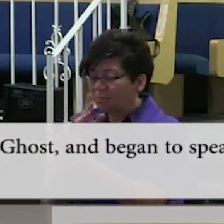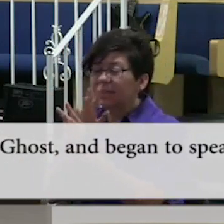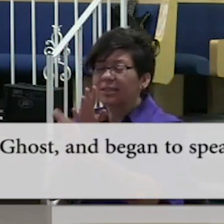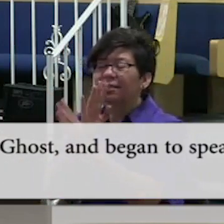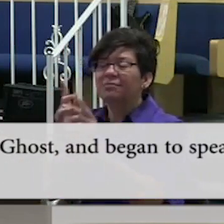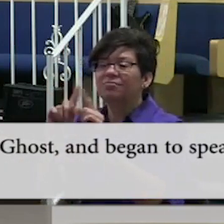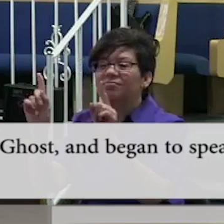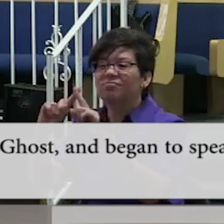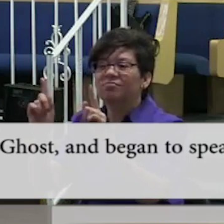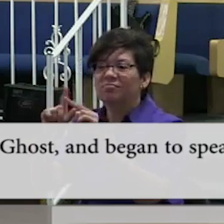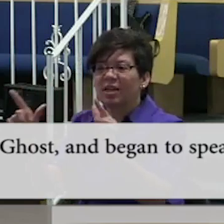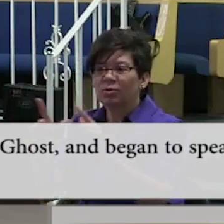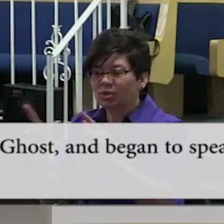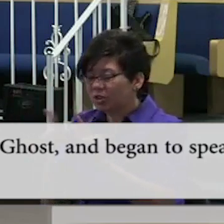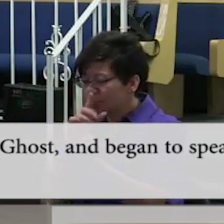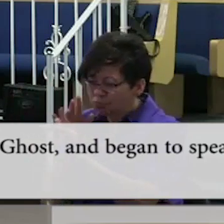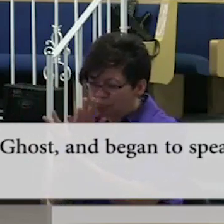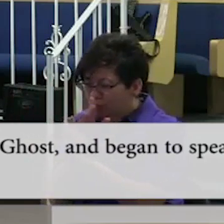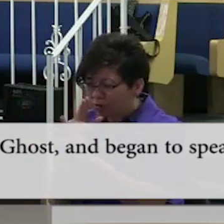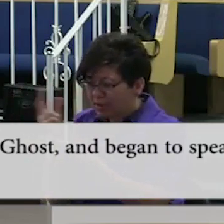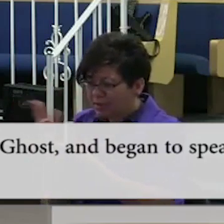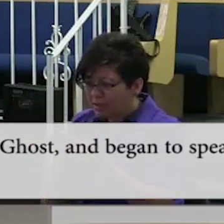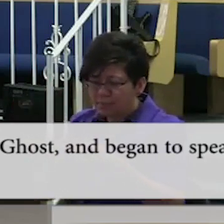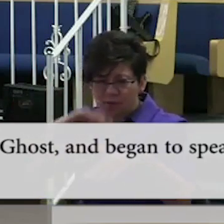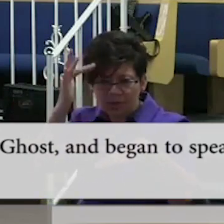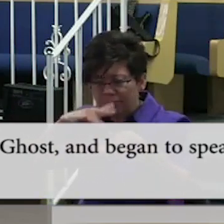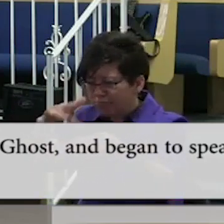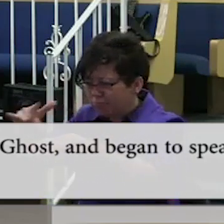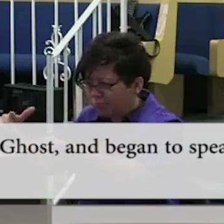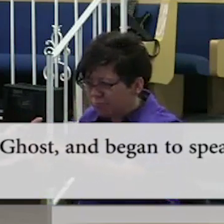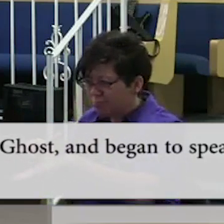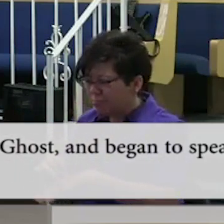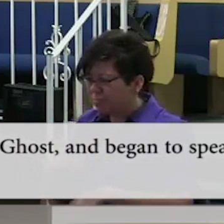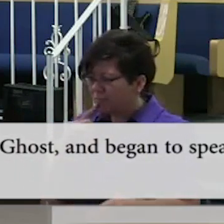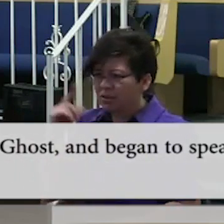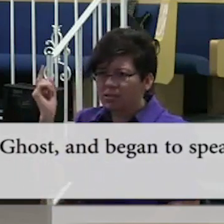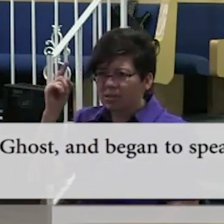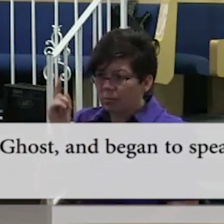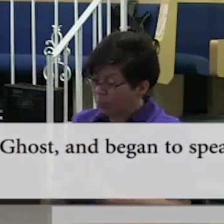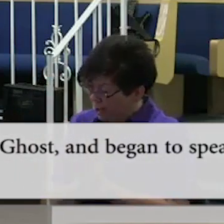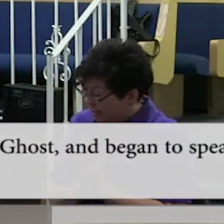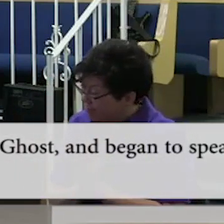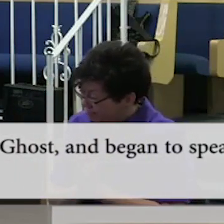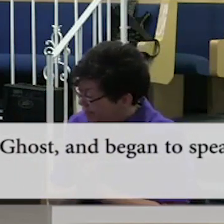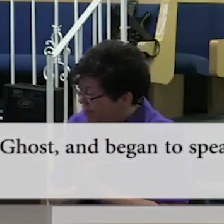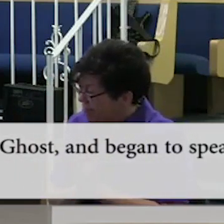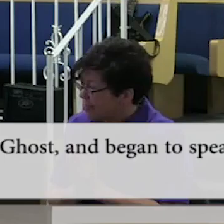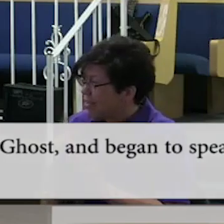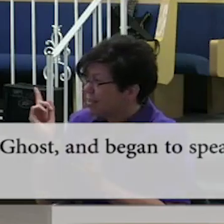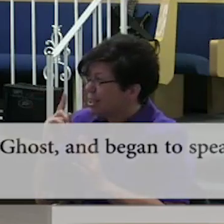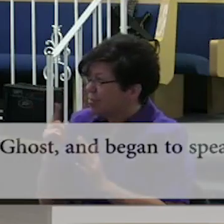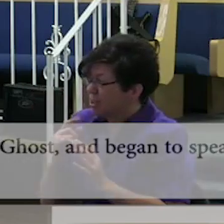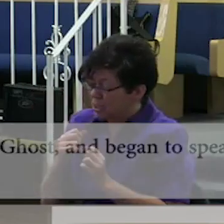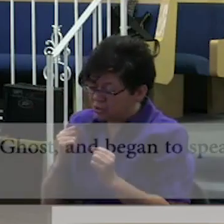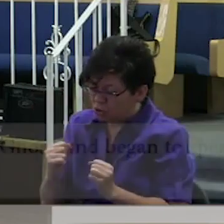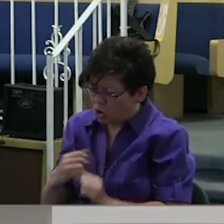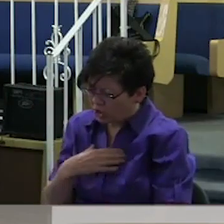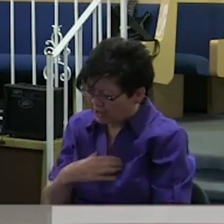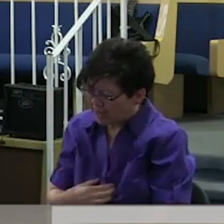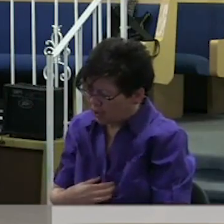tongues, as the Spirit gave them utterance. Somebody was praying. with a strong